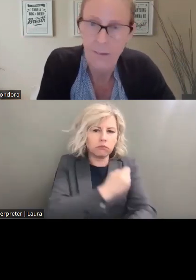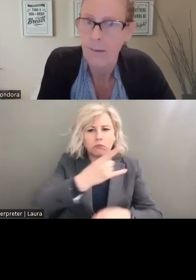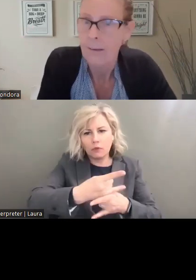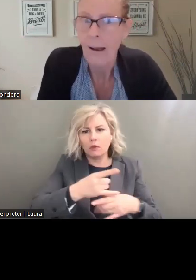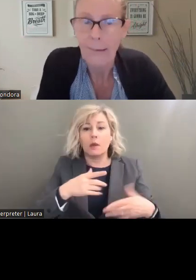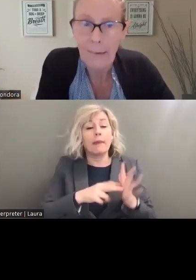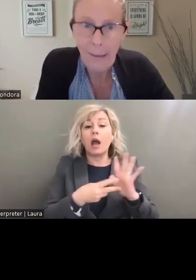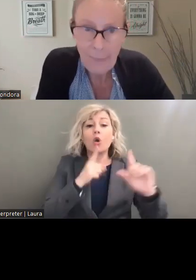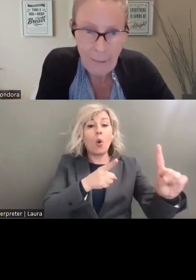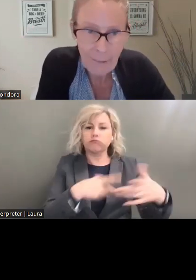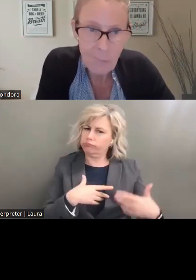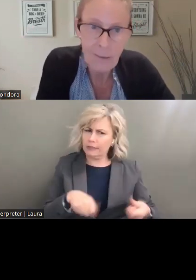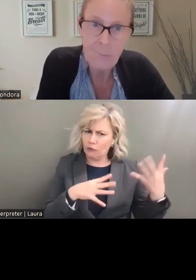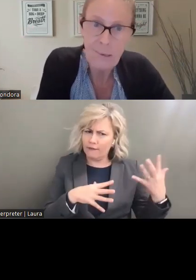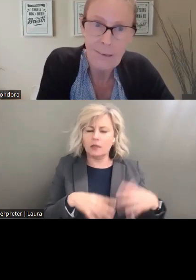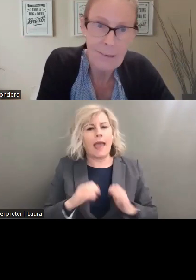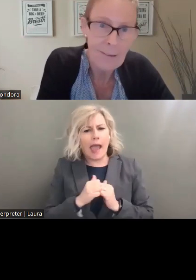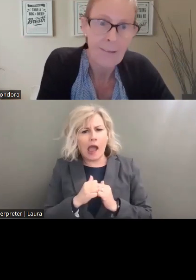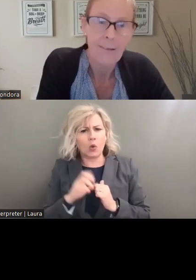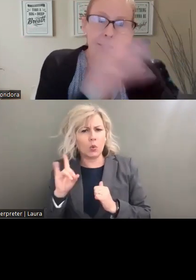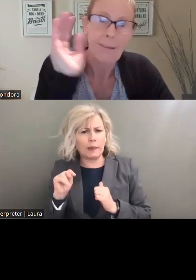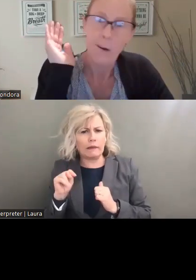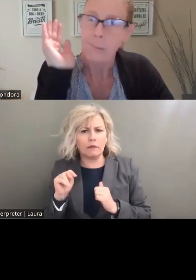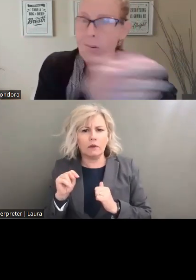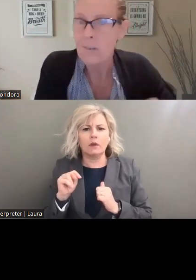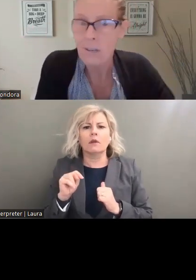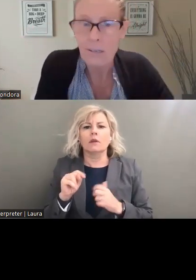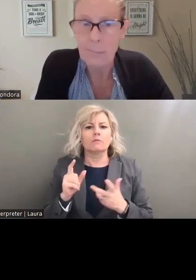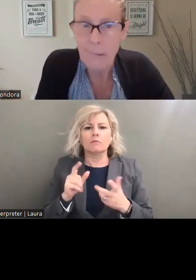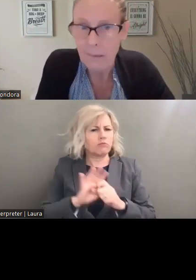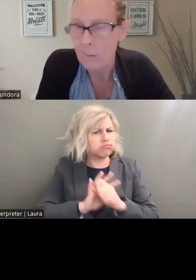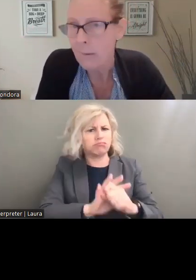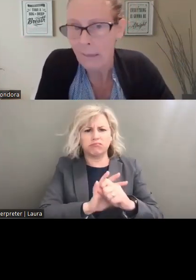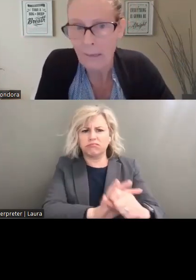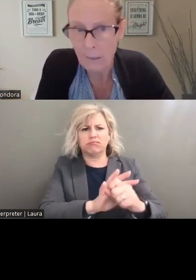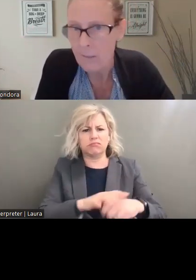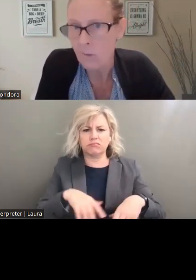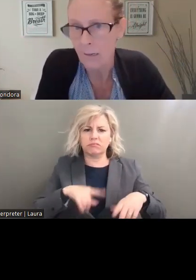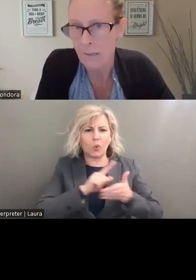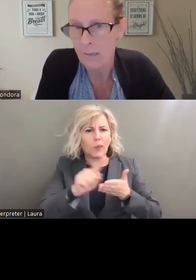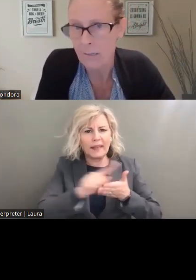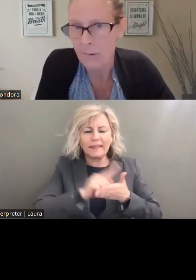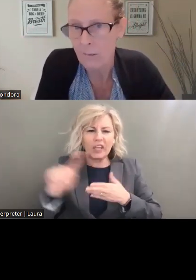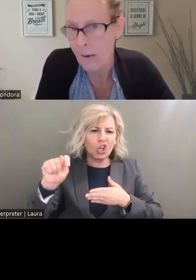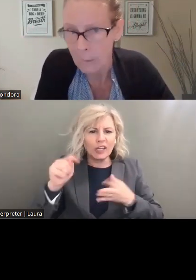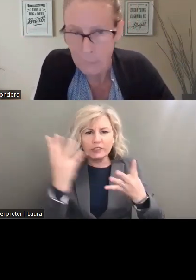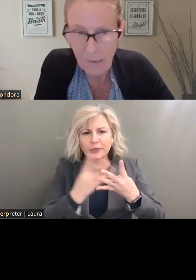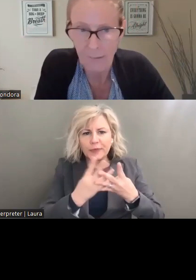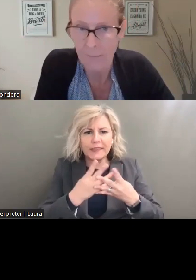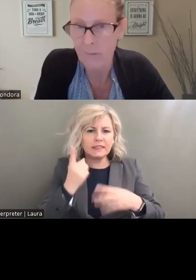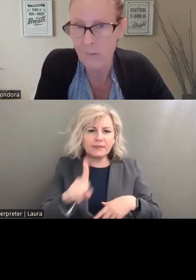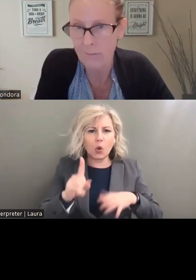alcohol. You know, how are you going to get there? We're going to be, you know, pushing you to submit to weekly urine screens for